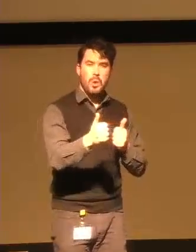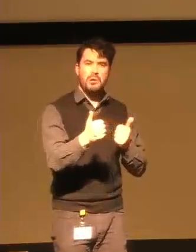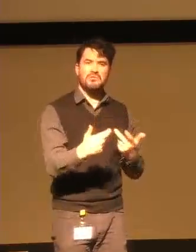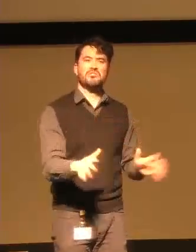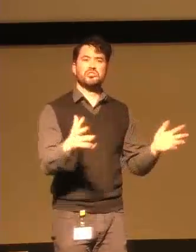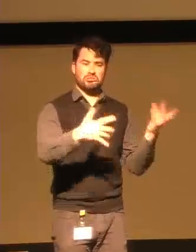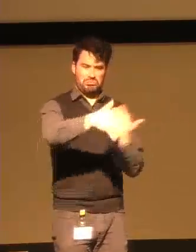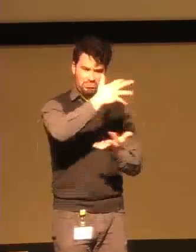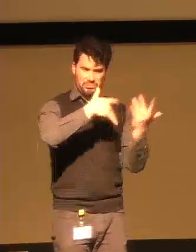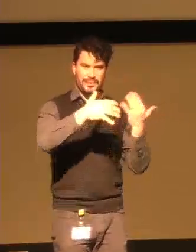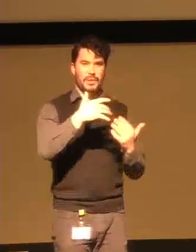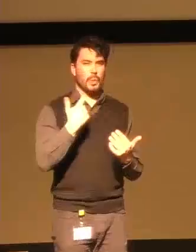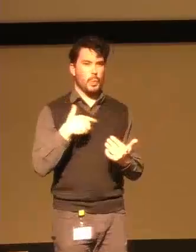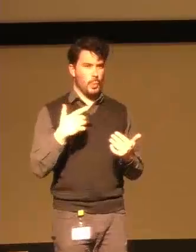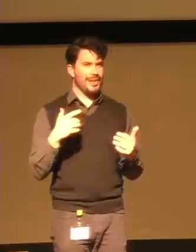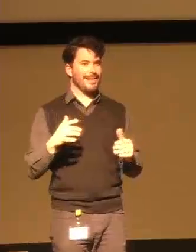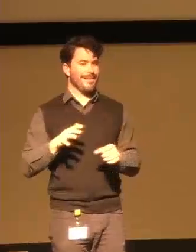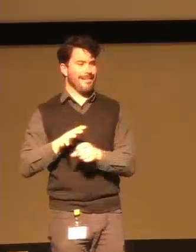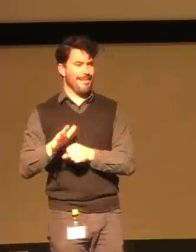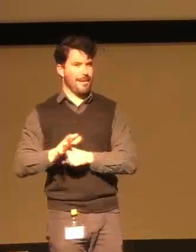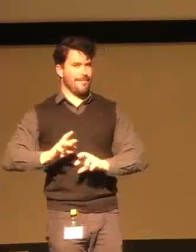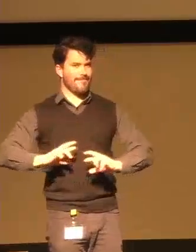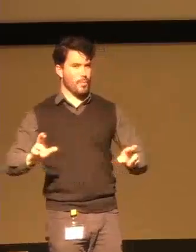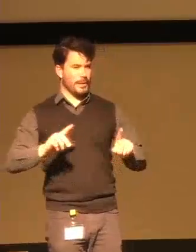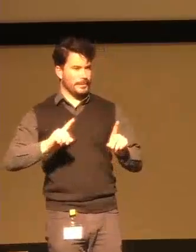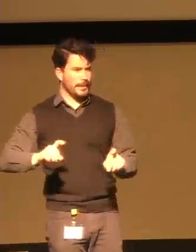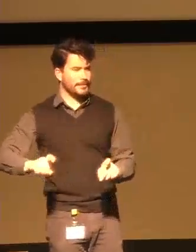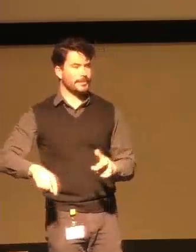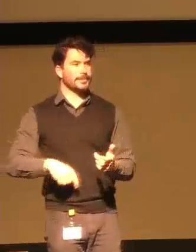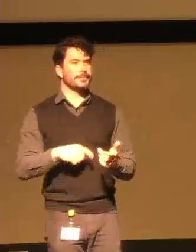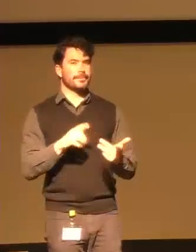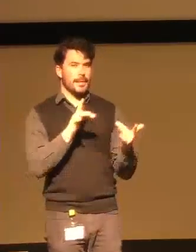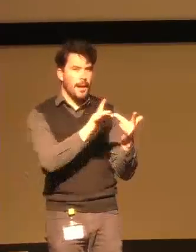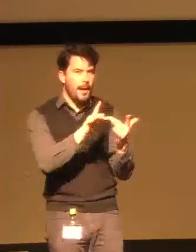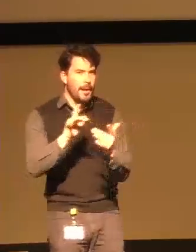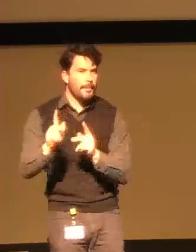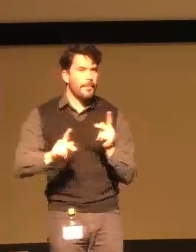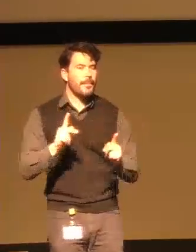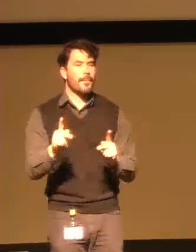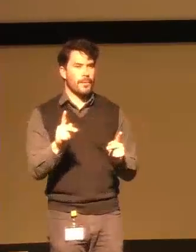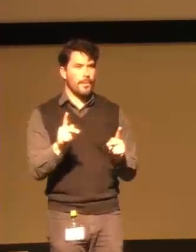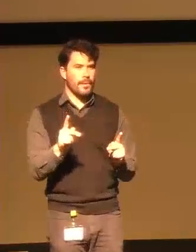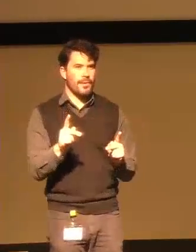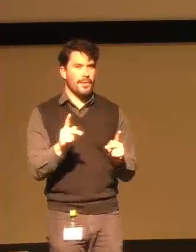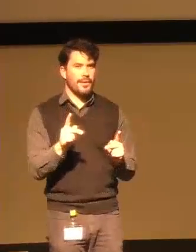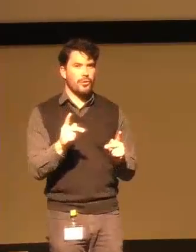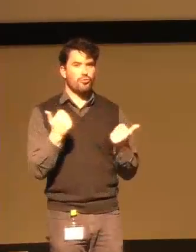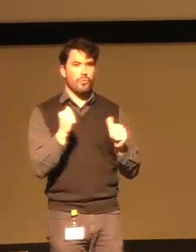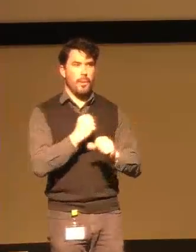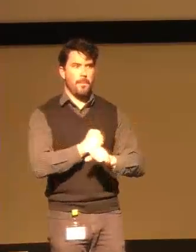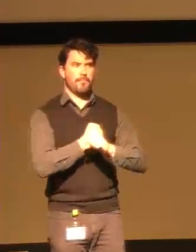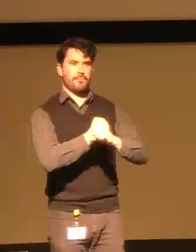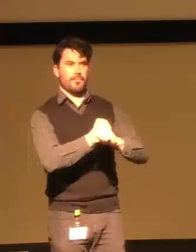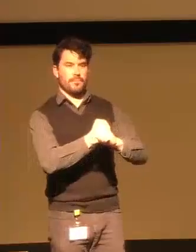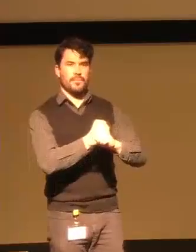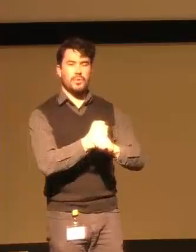and every contact in order to try and keep from having another